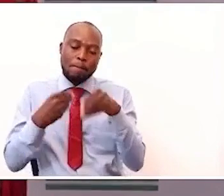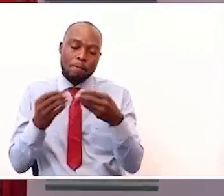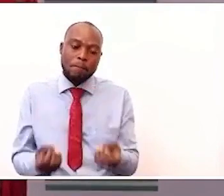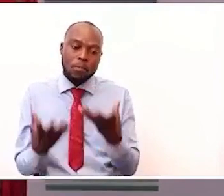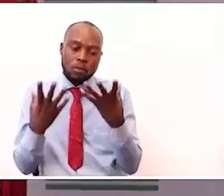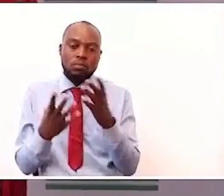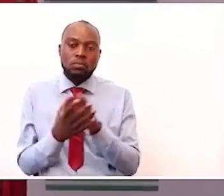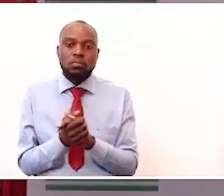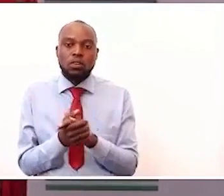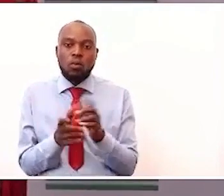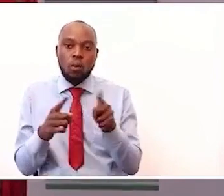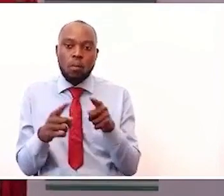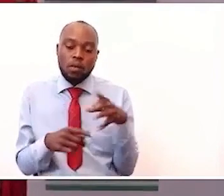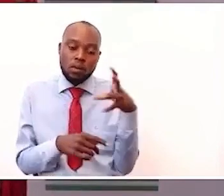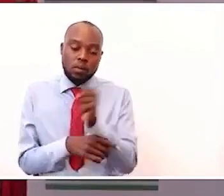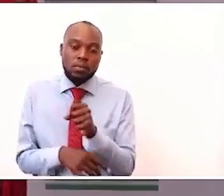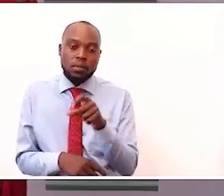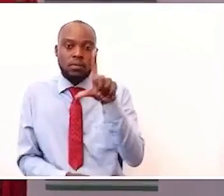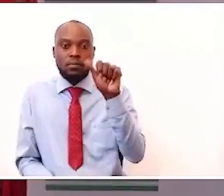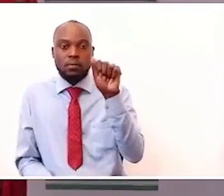find it in the Lagos,